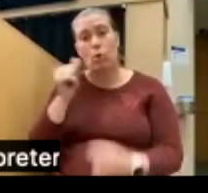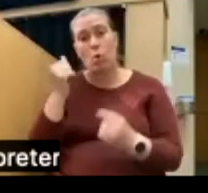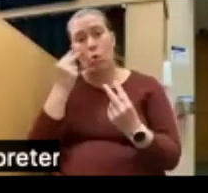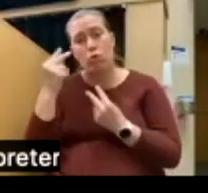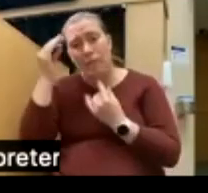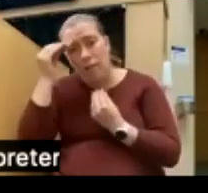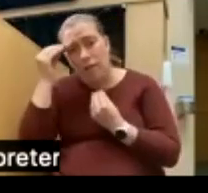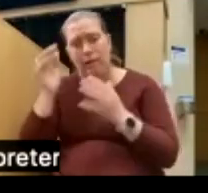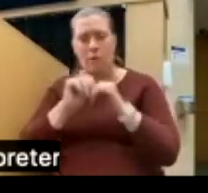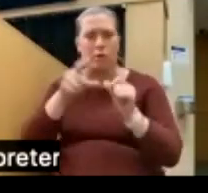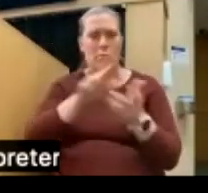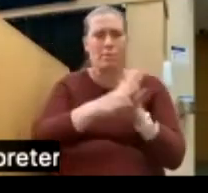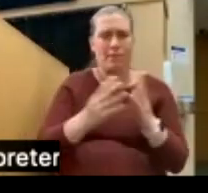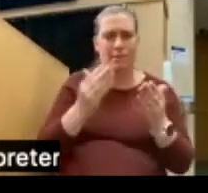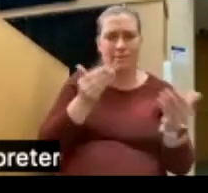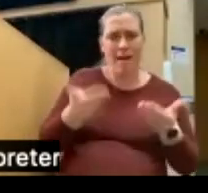Yes.